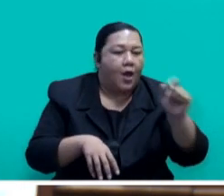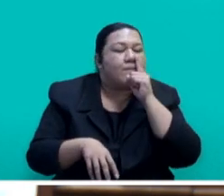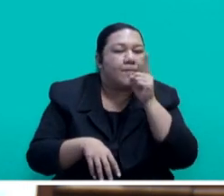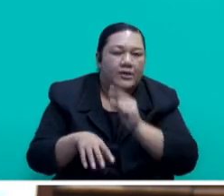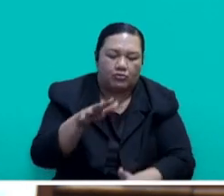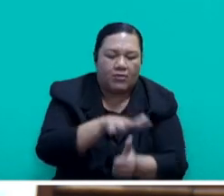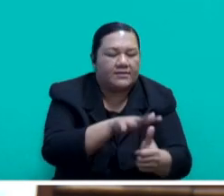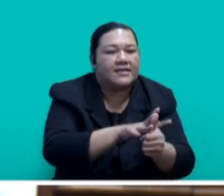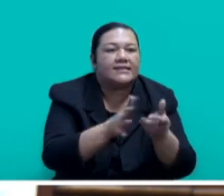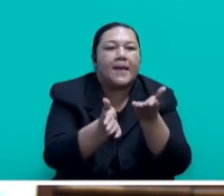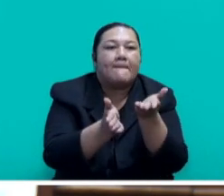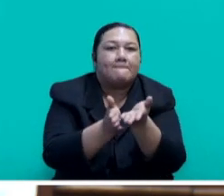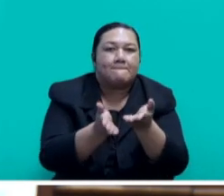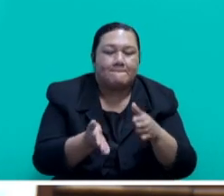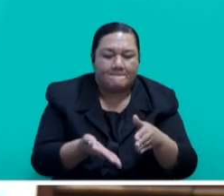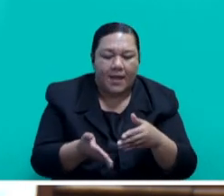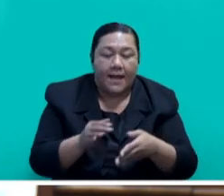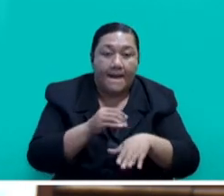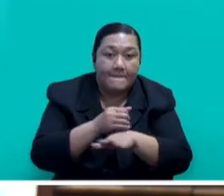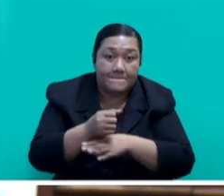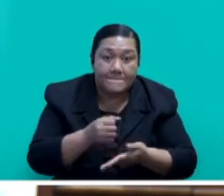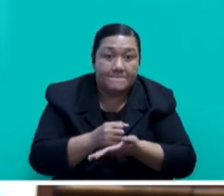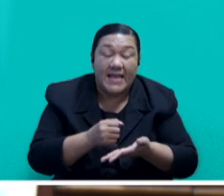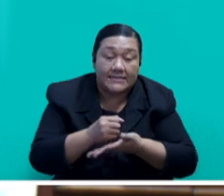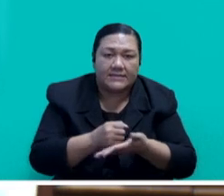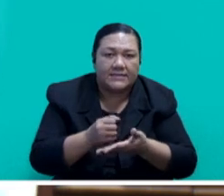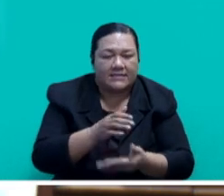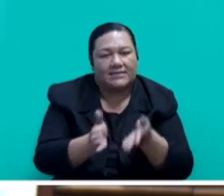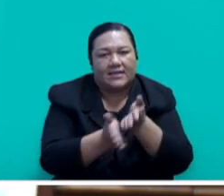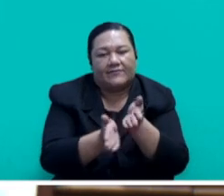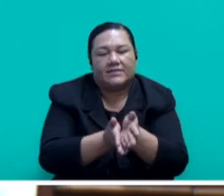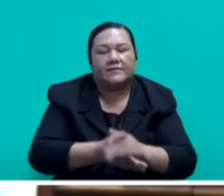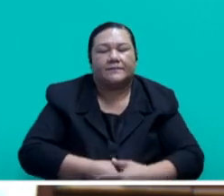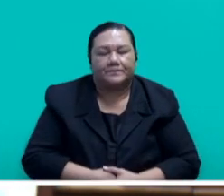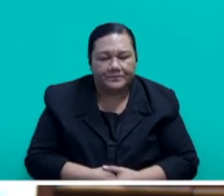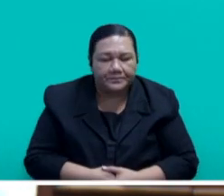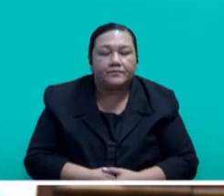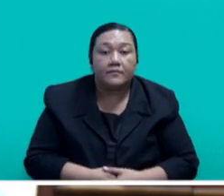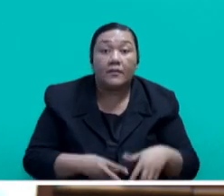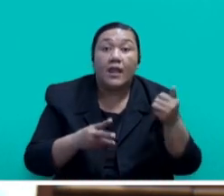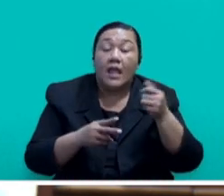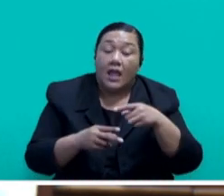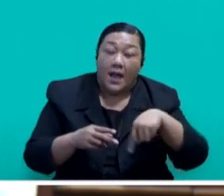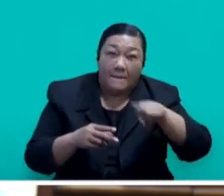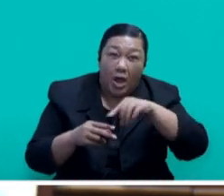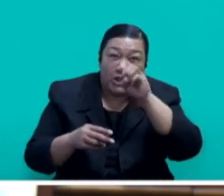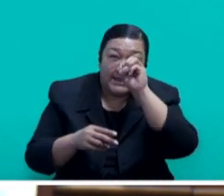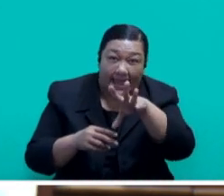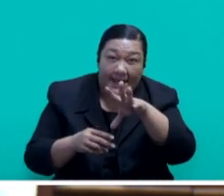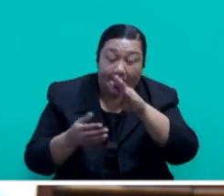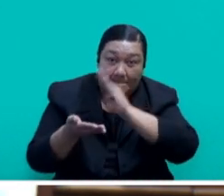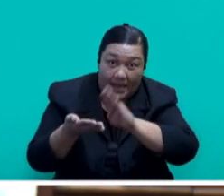services. Our current debt portfolio, Mr. Speaker, sir, is around 10 billion.